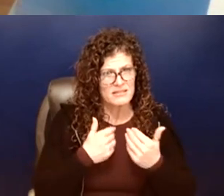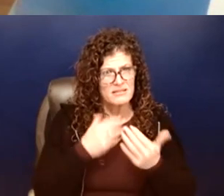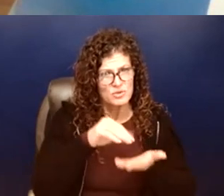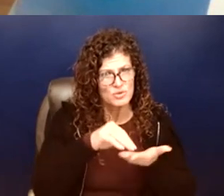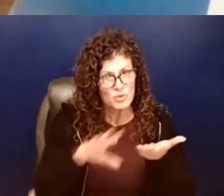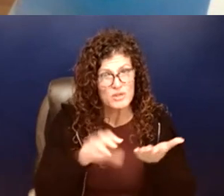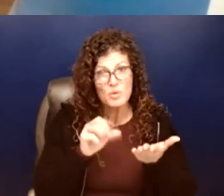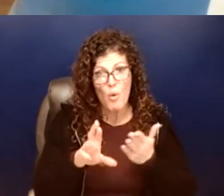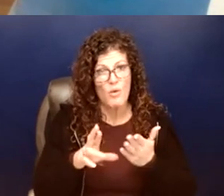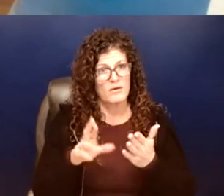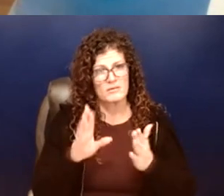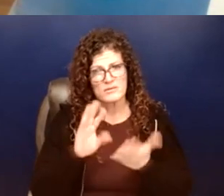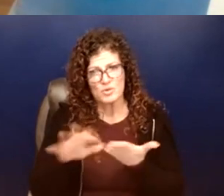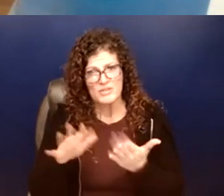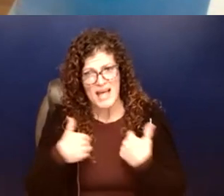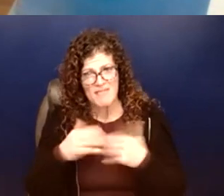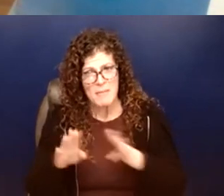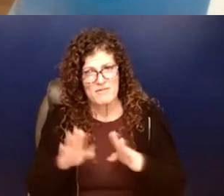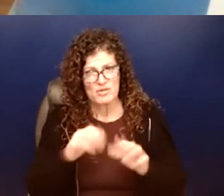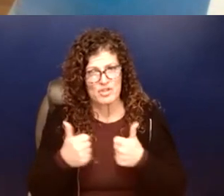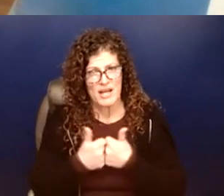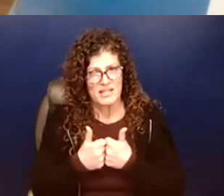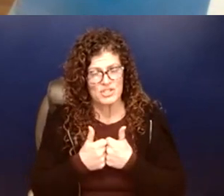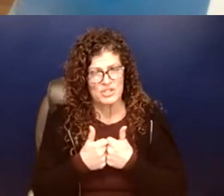challenges in mainstream sort of